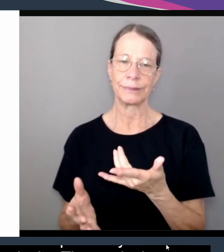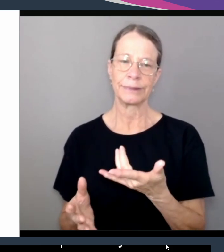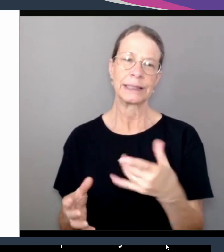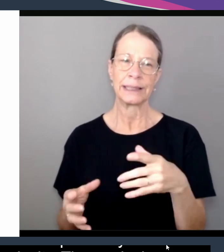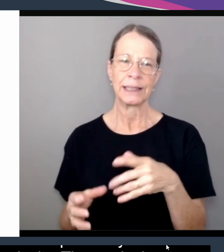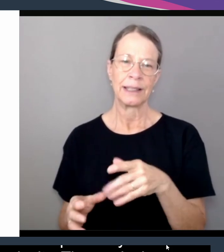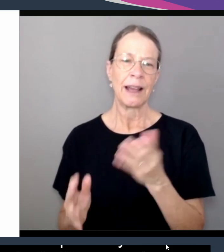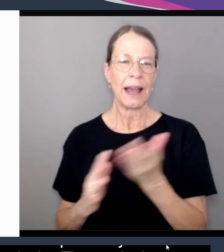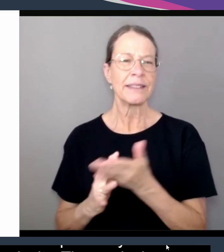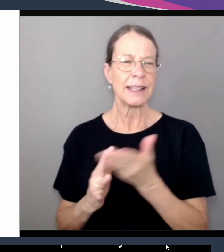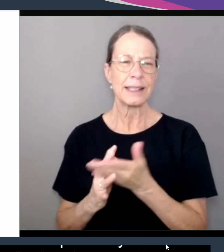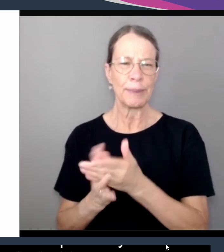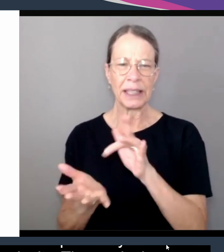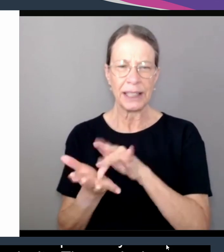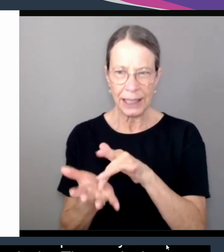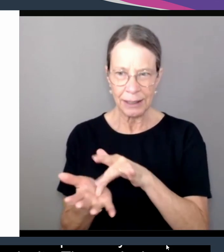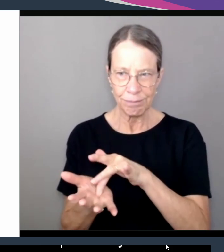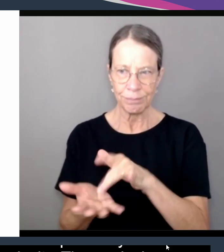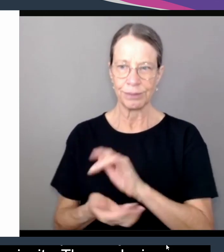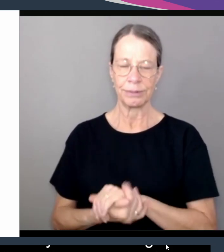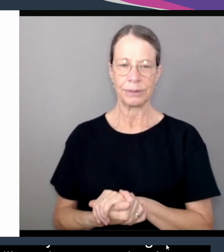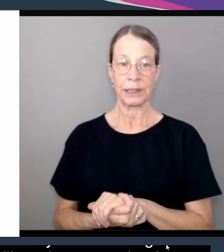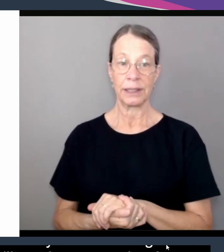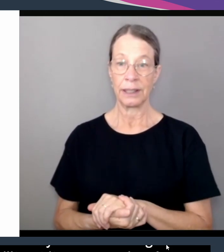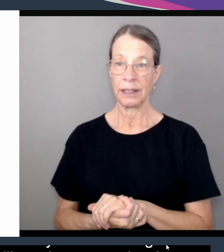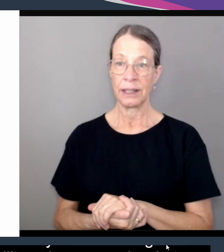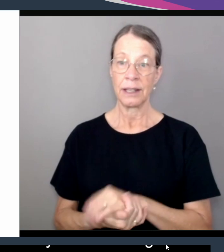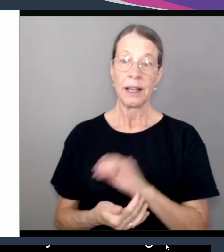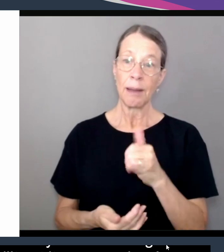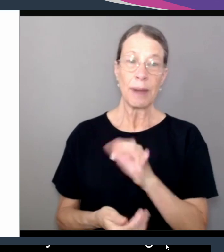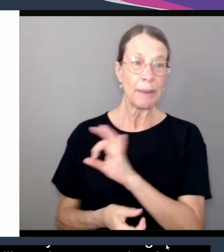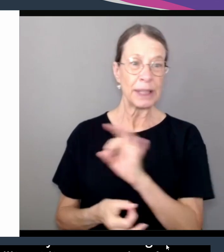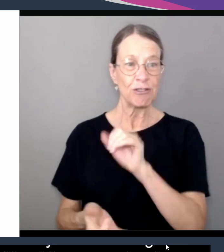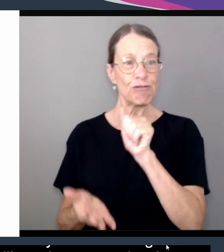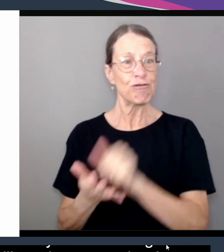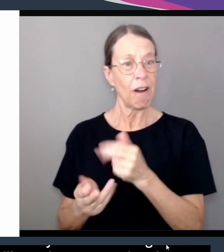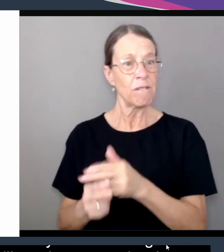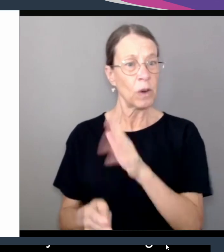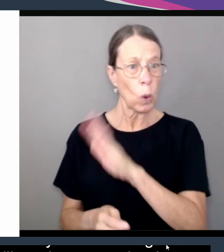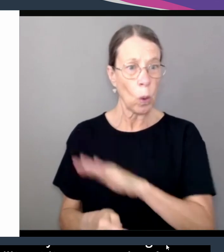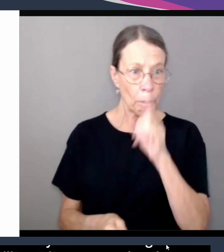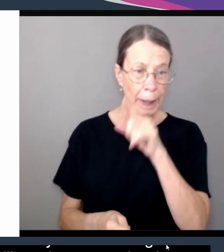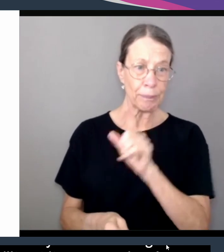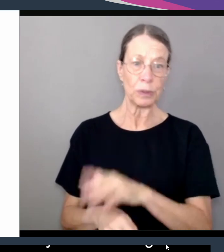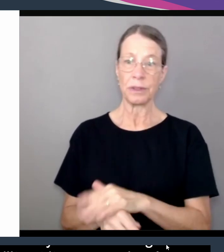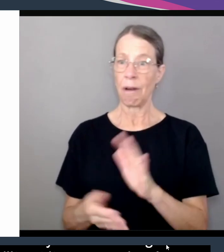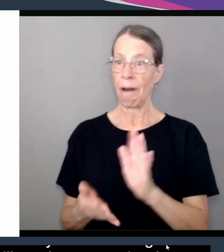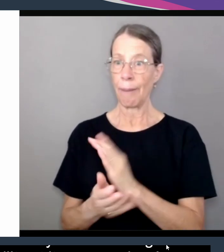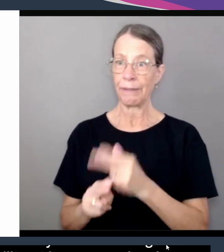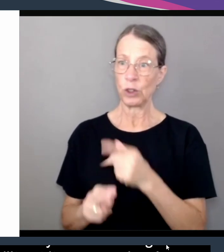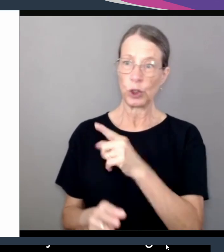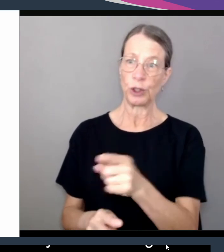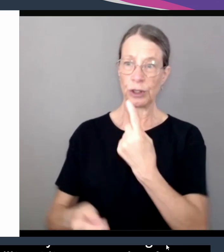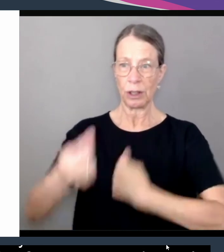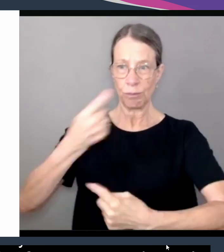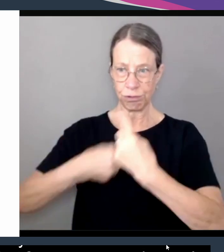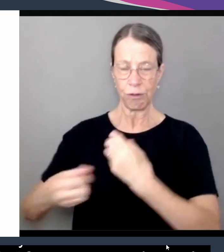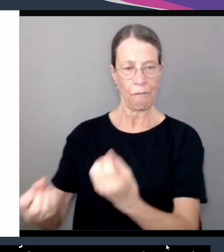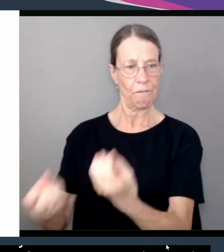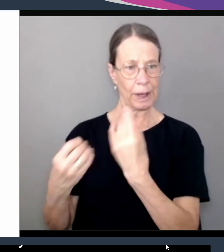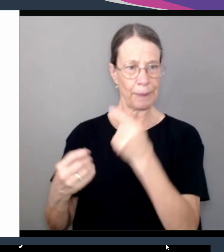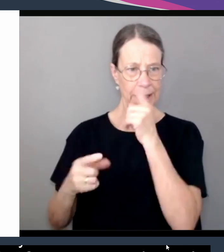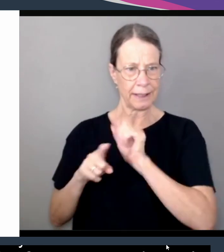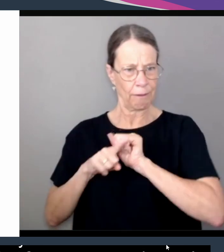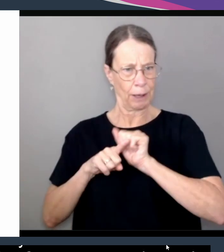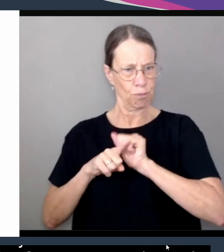for everyone, and so we're happy to hear from you about the ways we can continue to improve. But participants can learn at their own pace